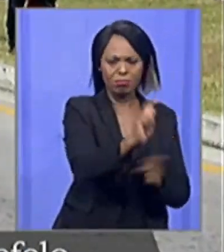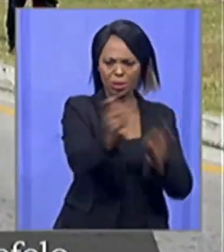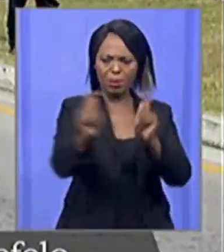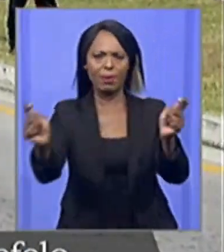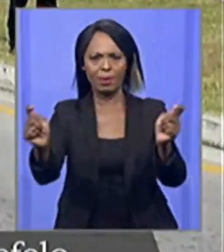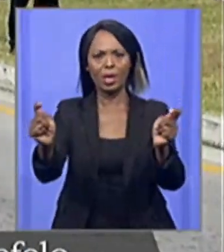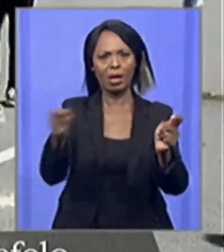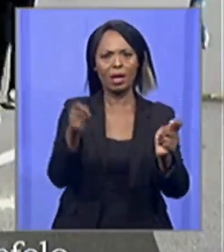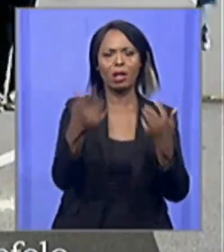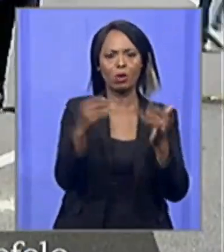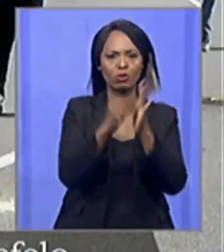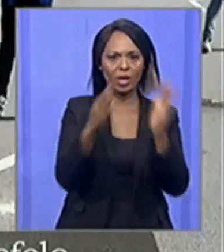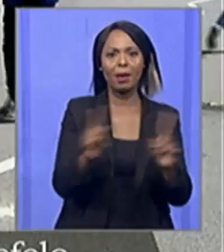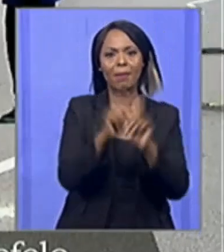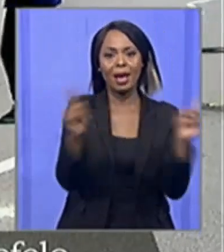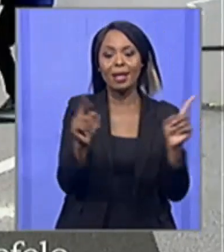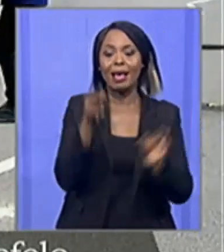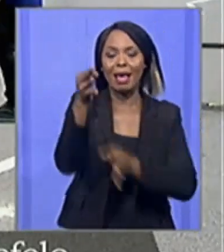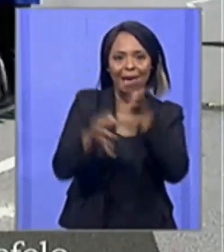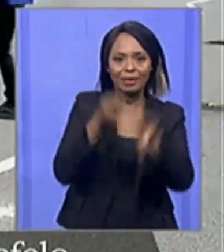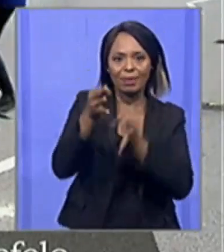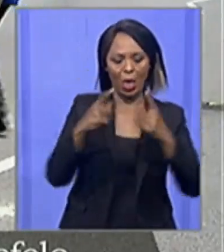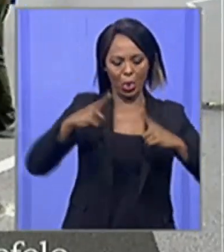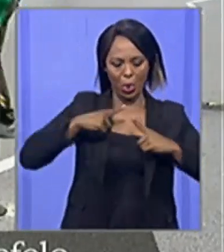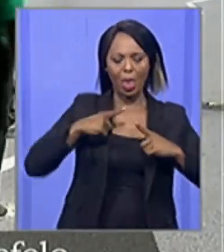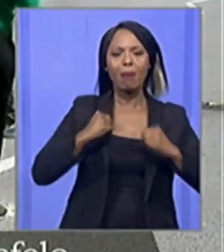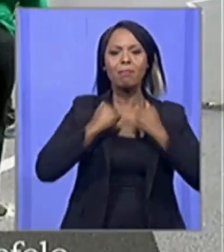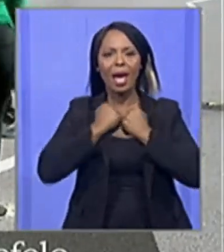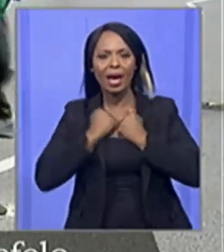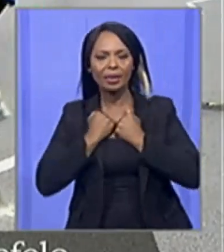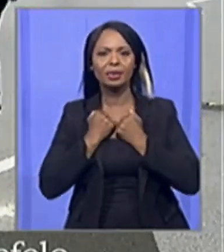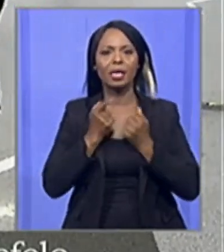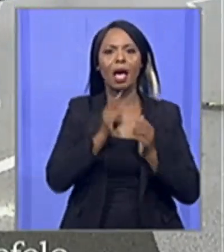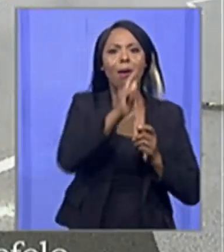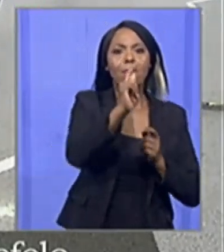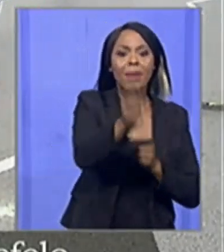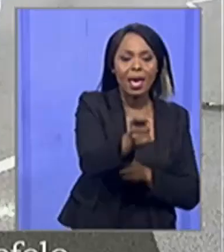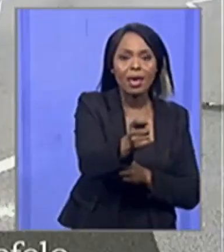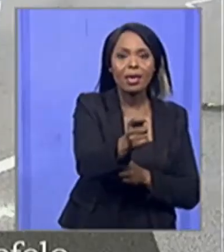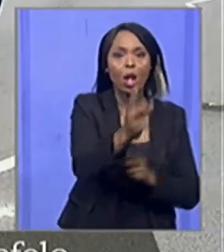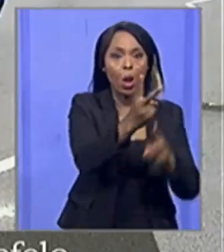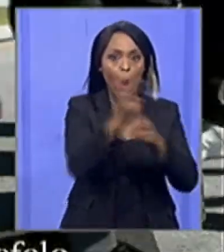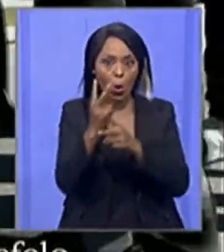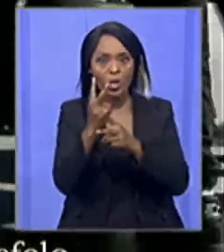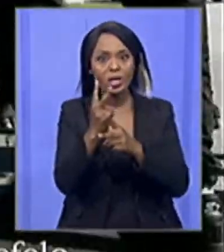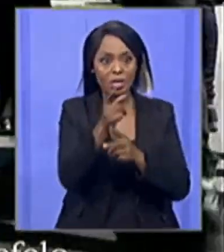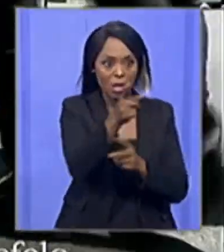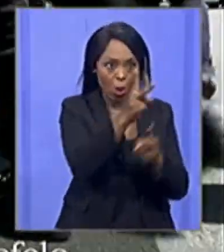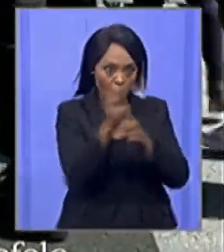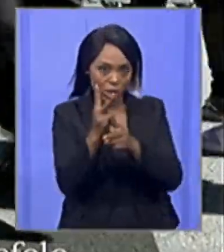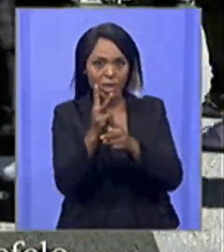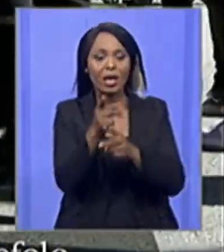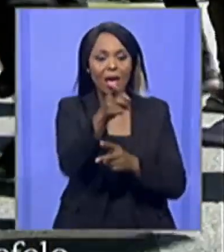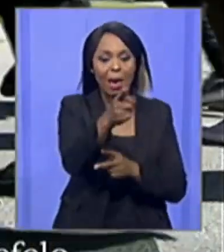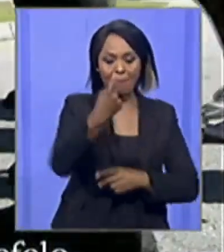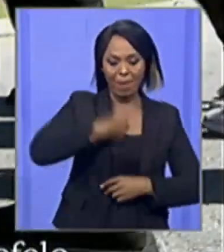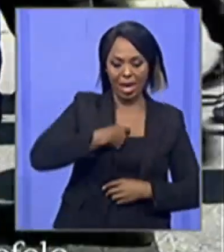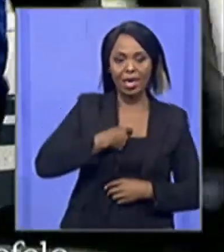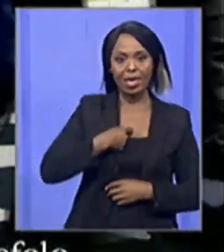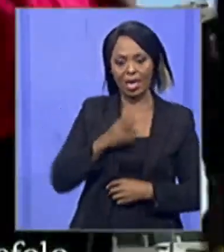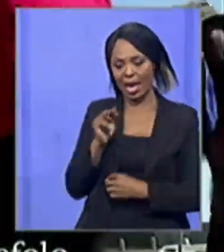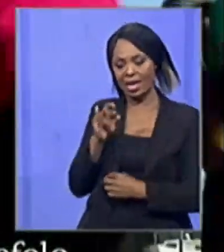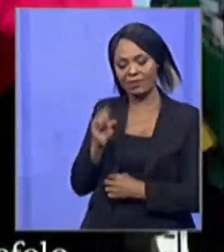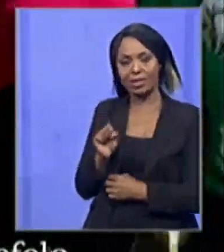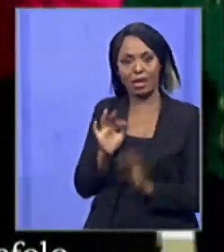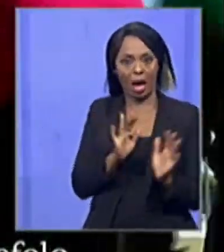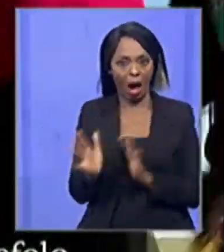tlhalosetša batswadi le bona bana gore di-loan tše ba tlo di kgona go di ka di lefela jwang le neng. But se re ka se tlhalosang